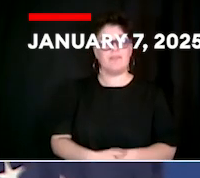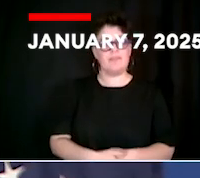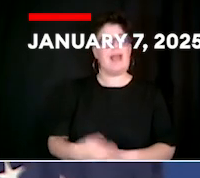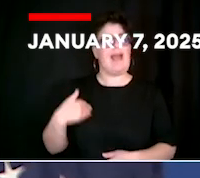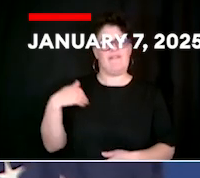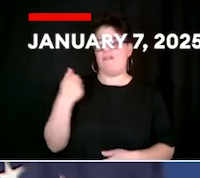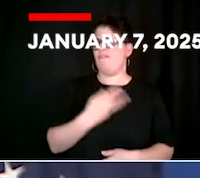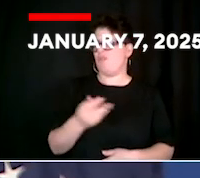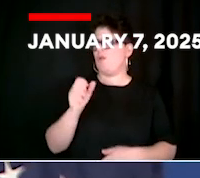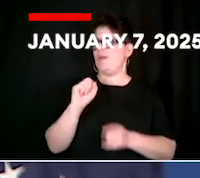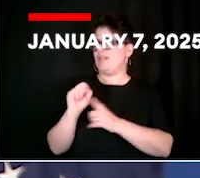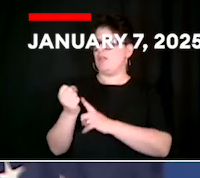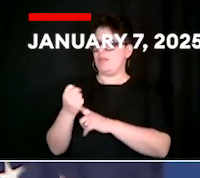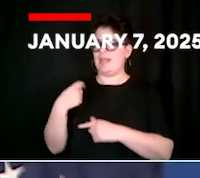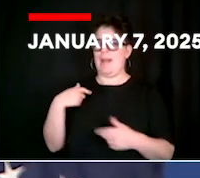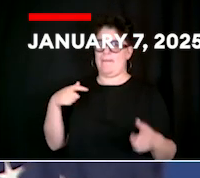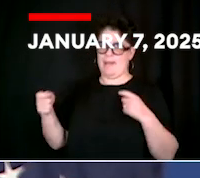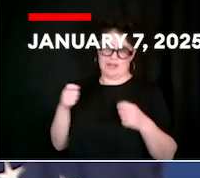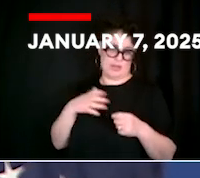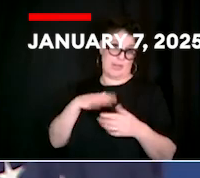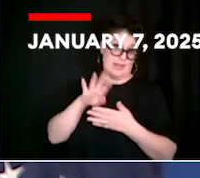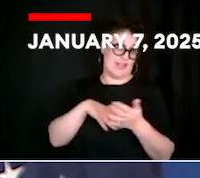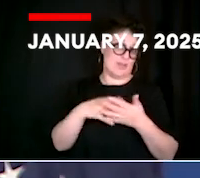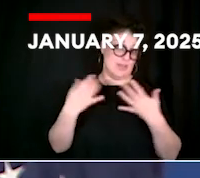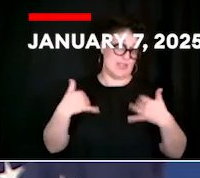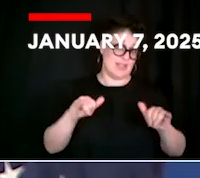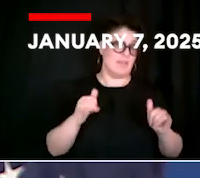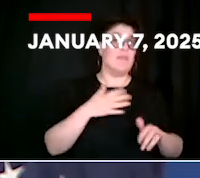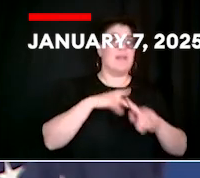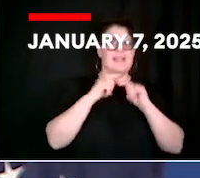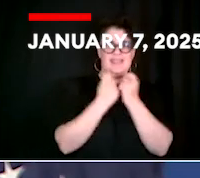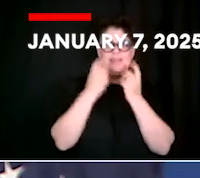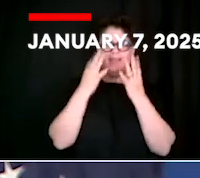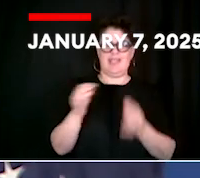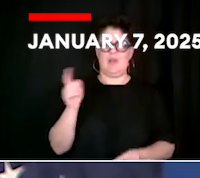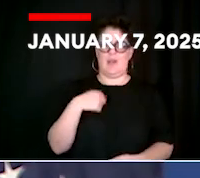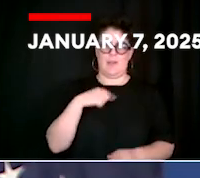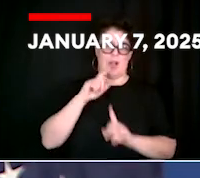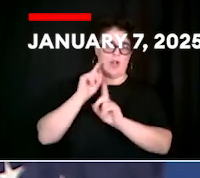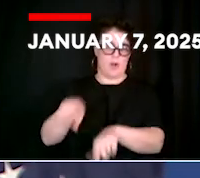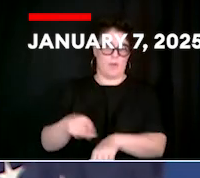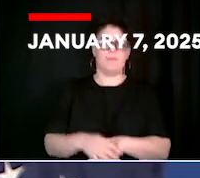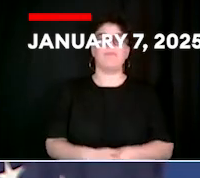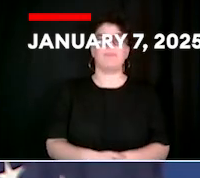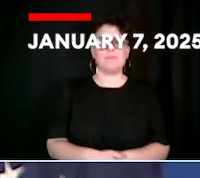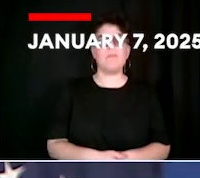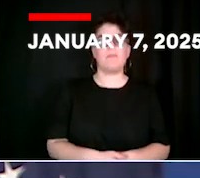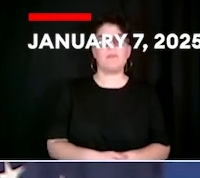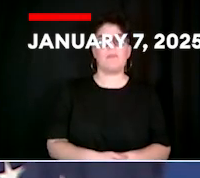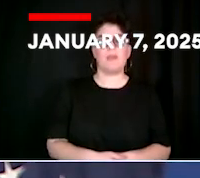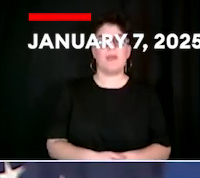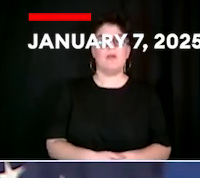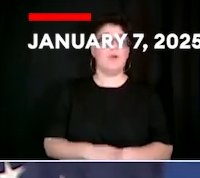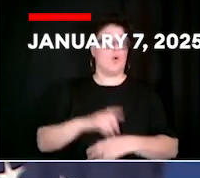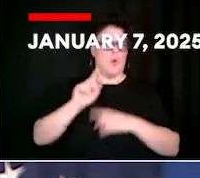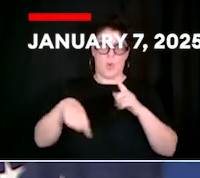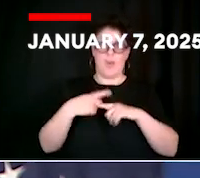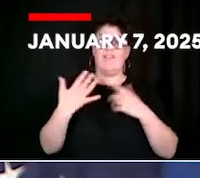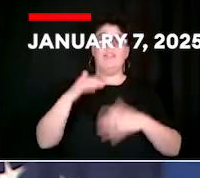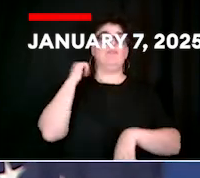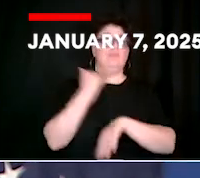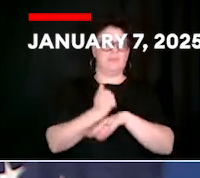still managing my schedule. My team is deciding where I'm going to be. And once we know, we always make my schedule public. So once I know what am I